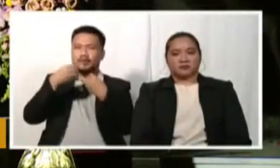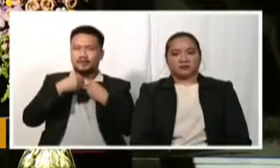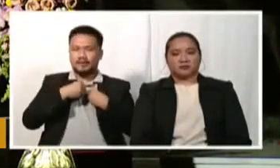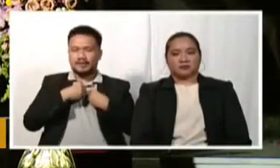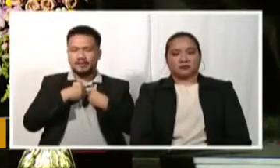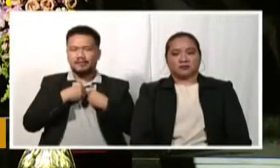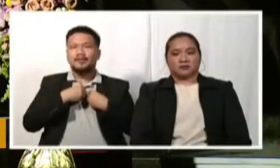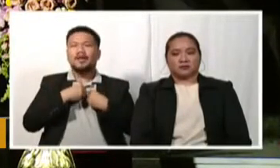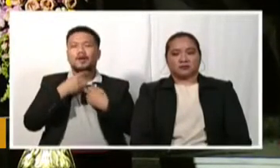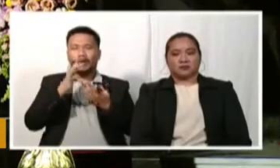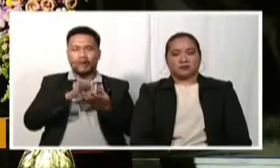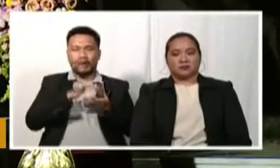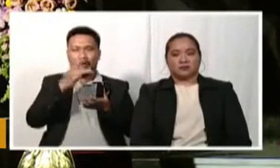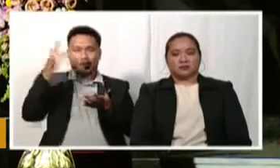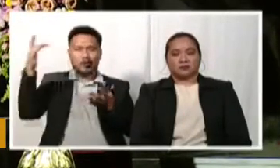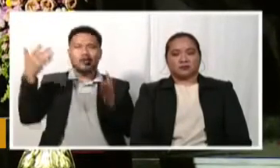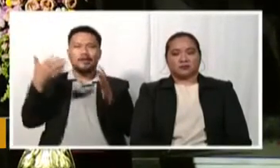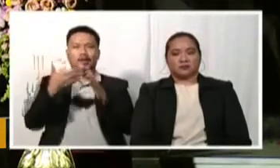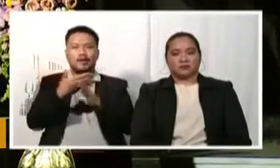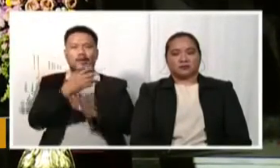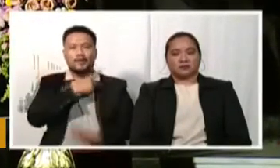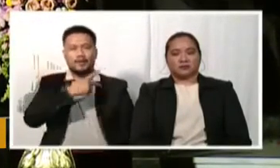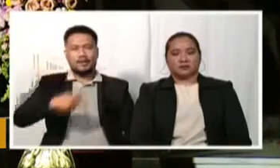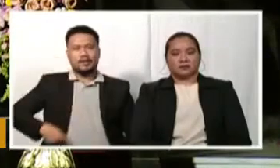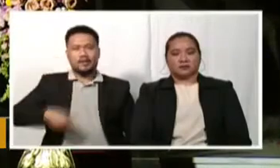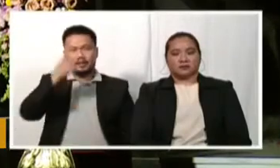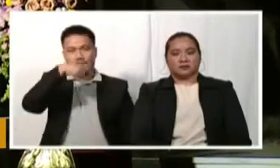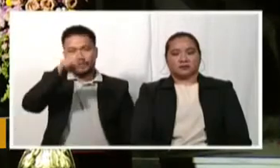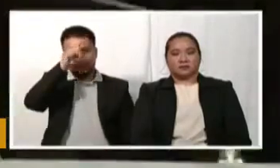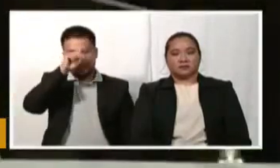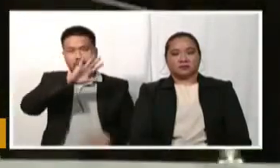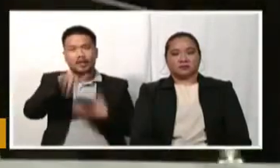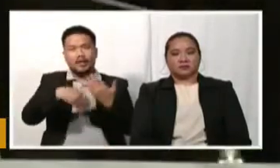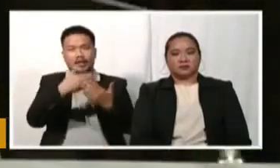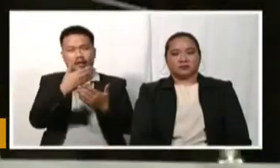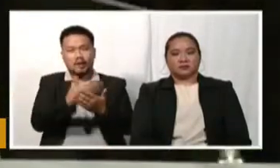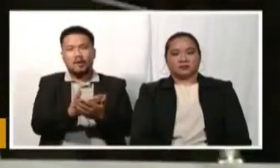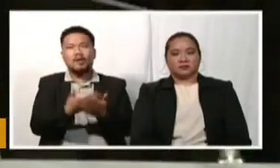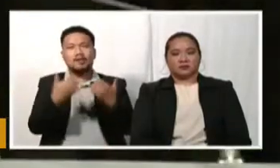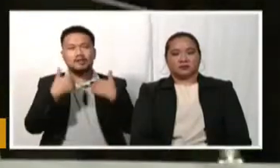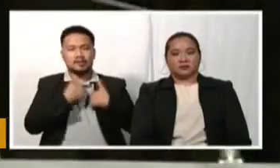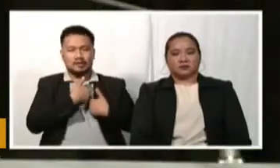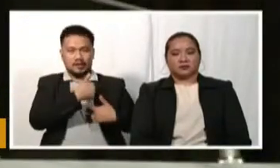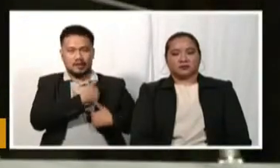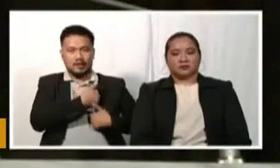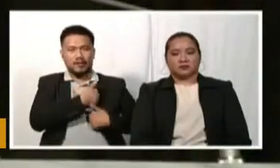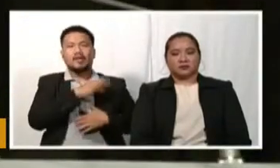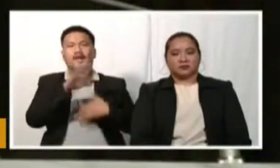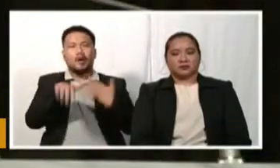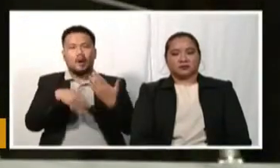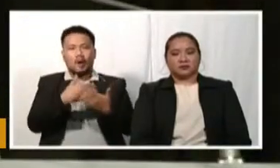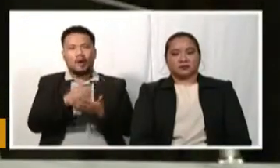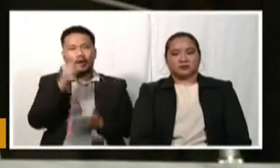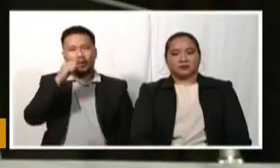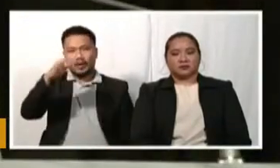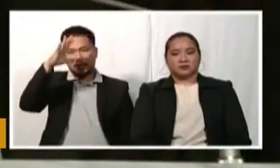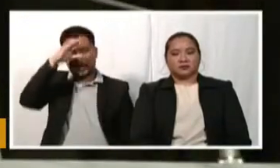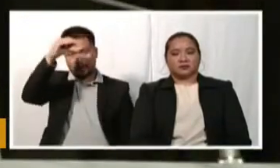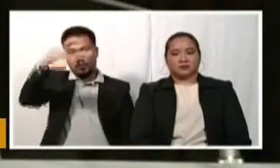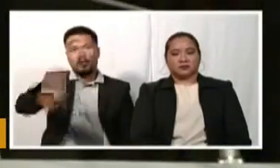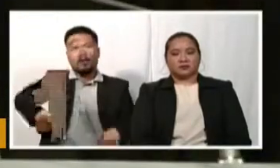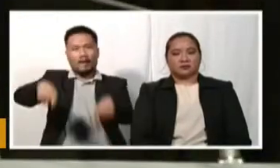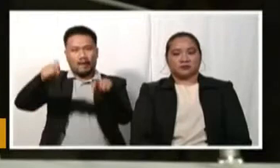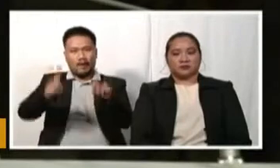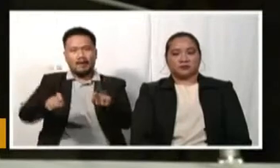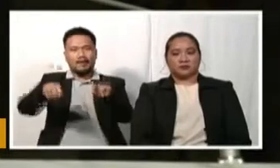through Pharaoh and all his army, his chariots and charioteers.